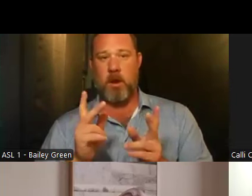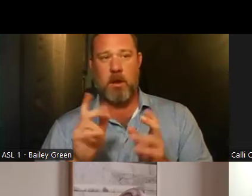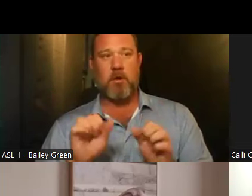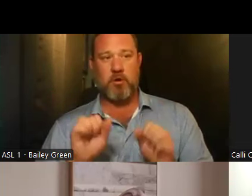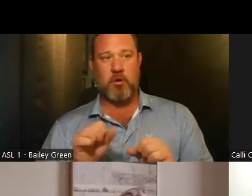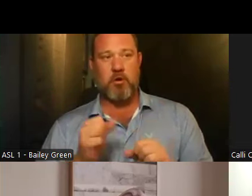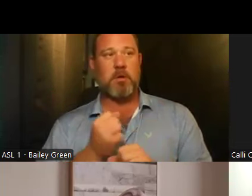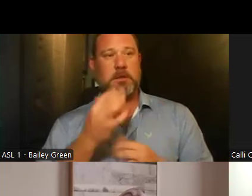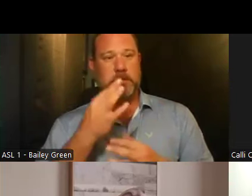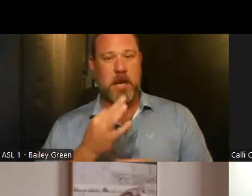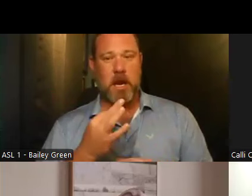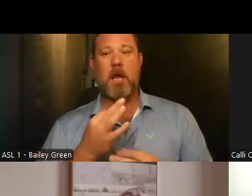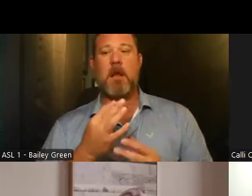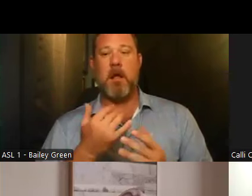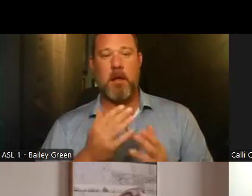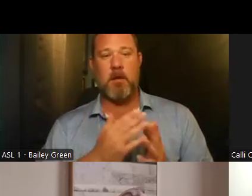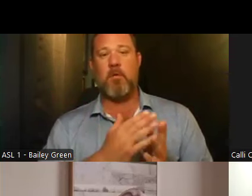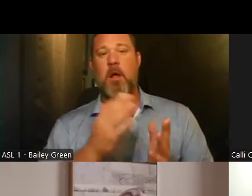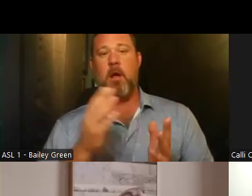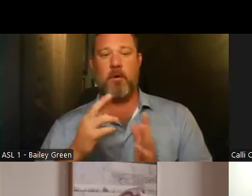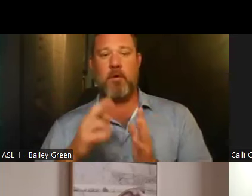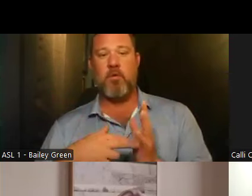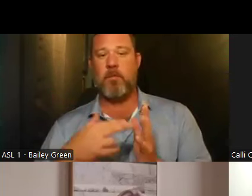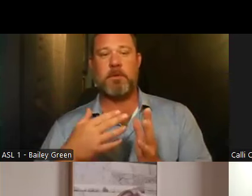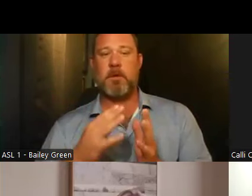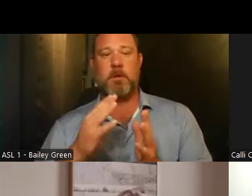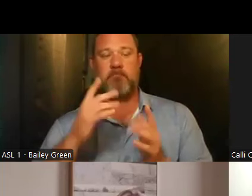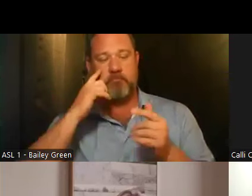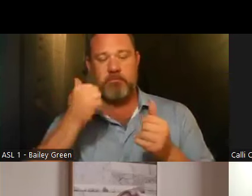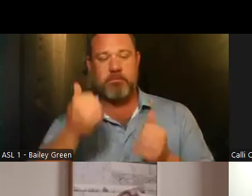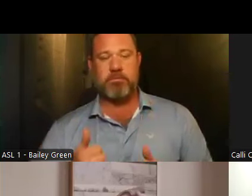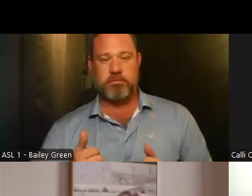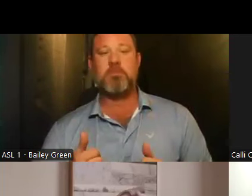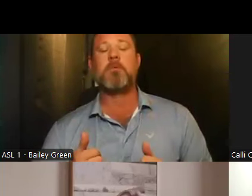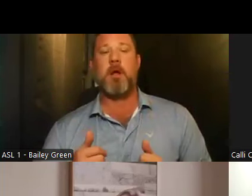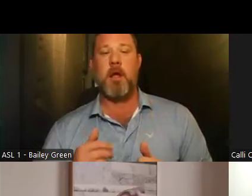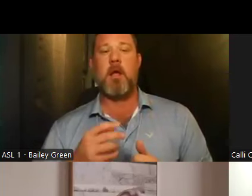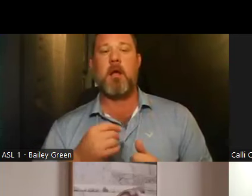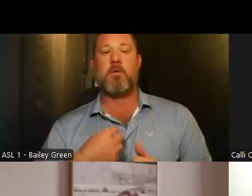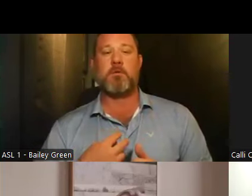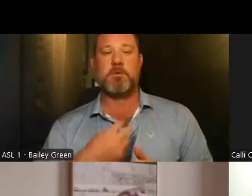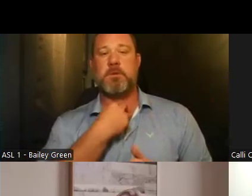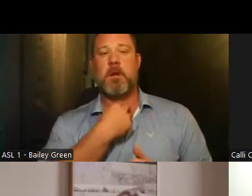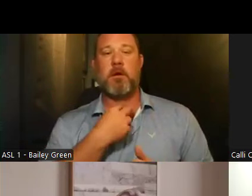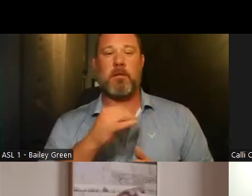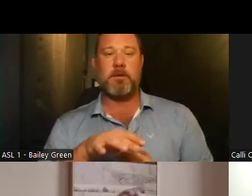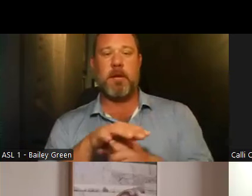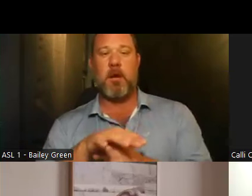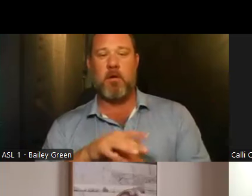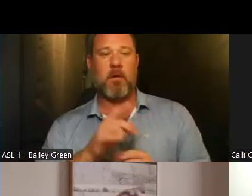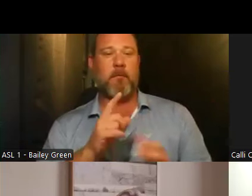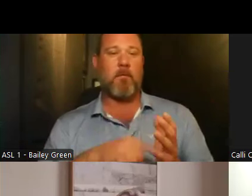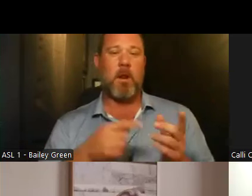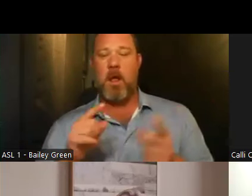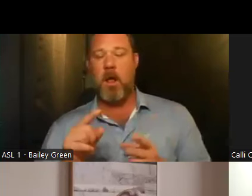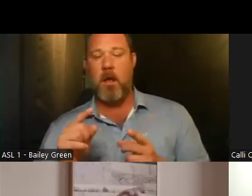to make their own decisions, and then throughout their enrollment, they become cognitively impaired. And then we get stuck in this area of like, well, what